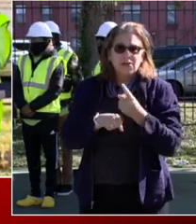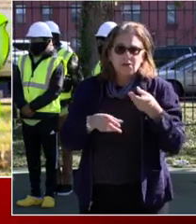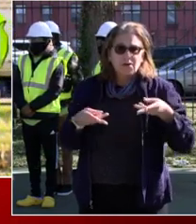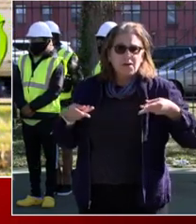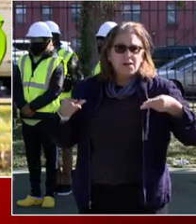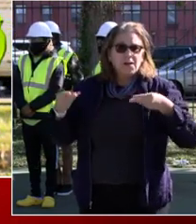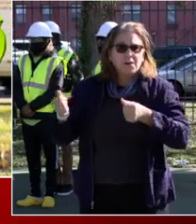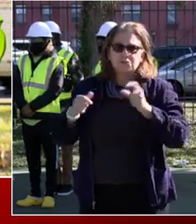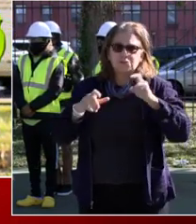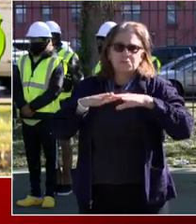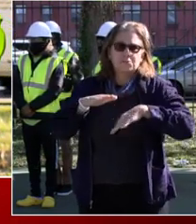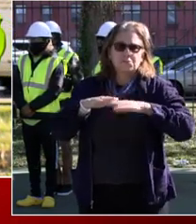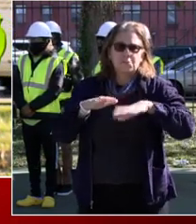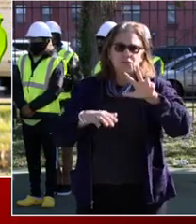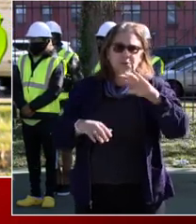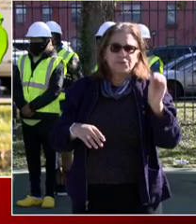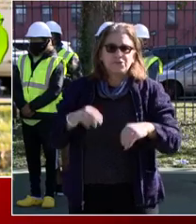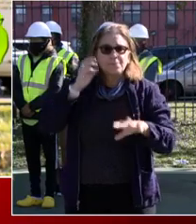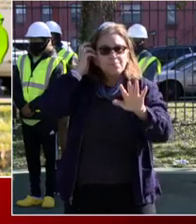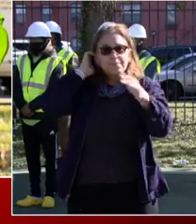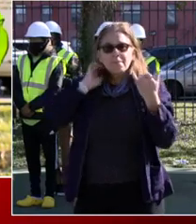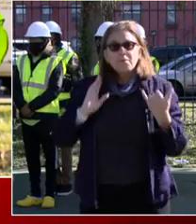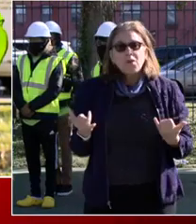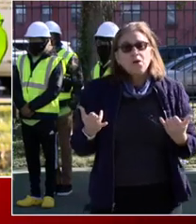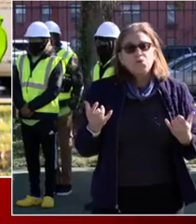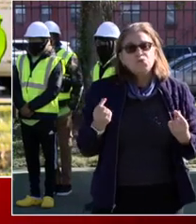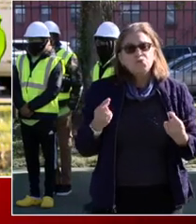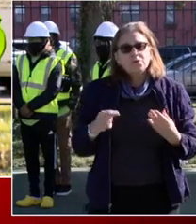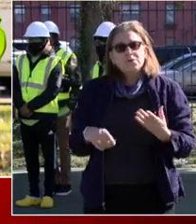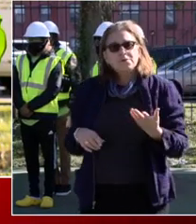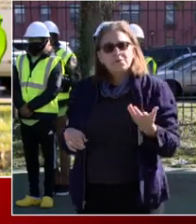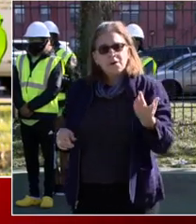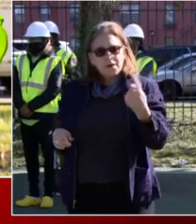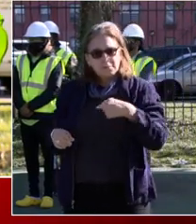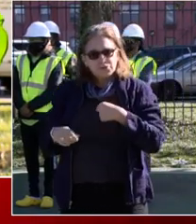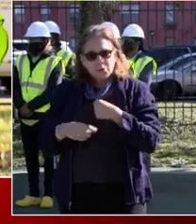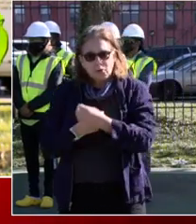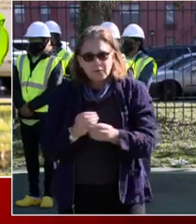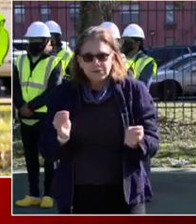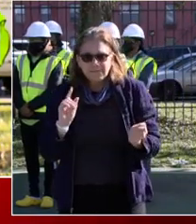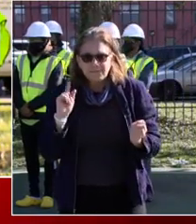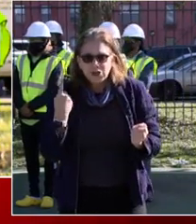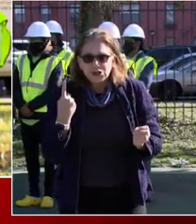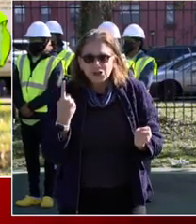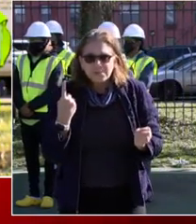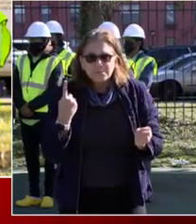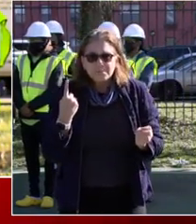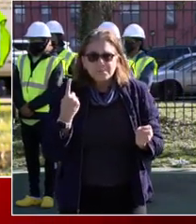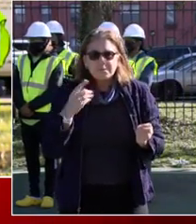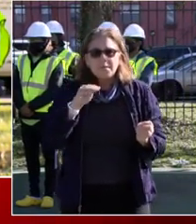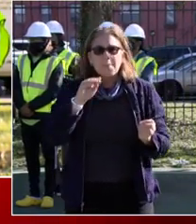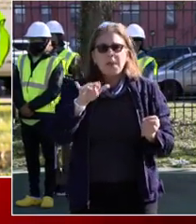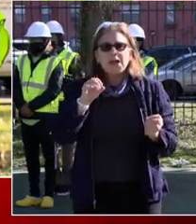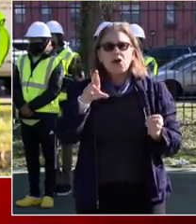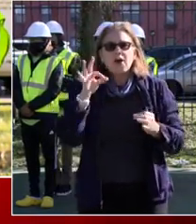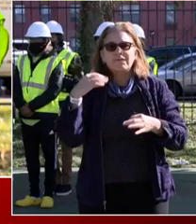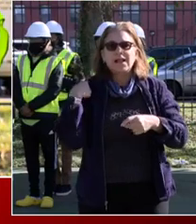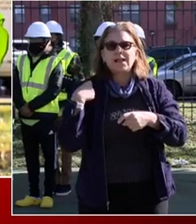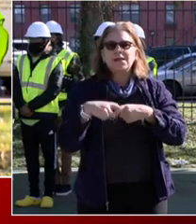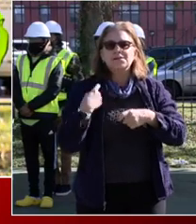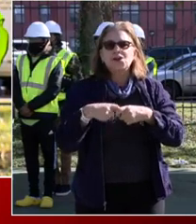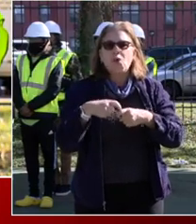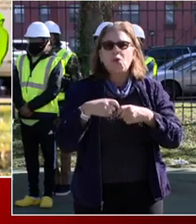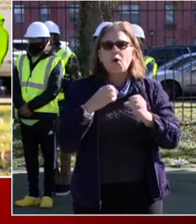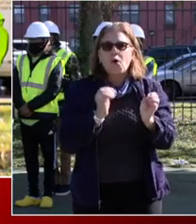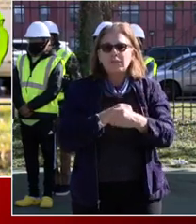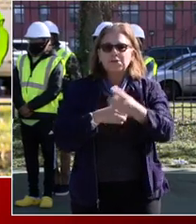stop by the mayor's office on Latino First and bring your electricity bill. Because guess what? We are open.